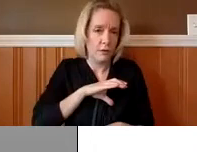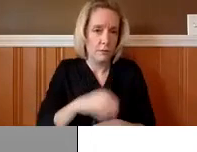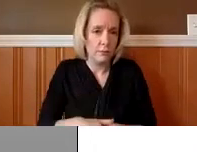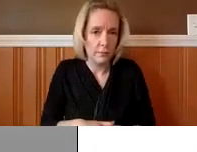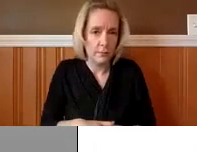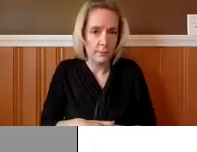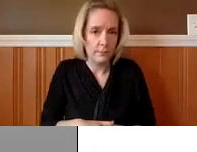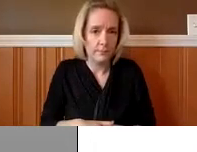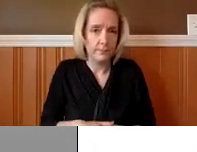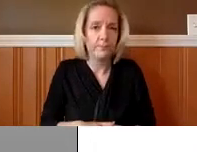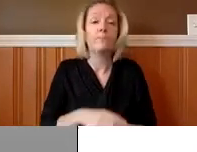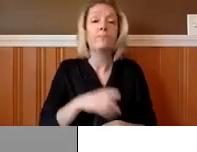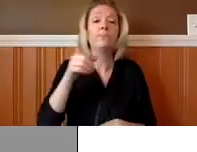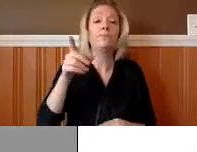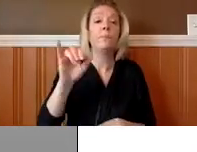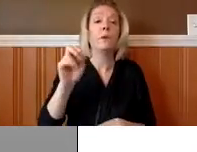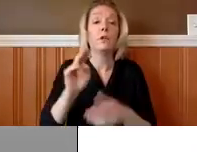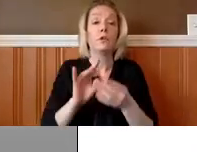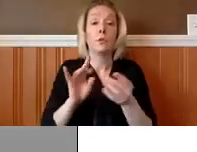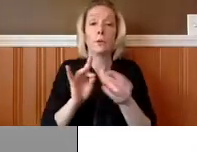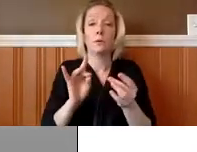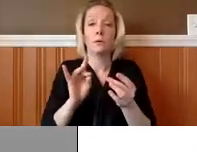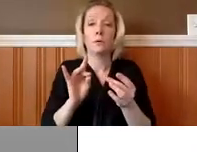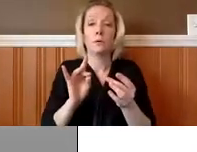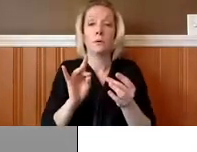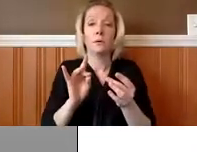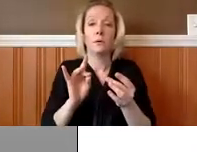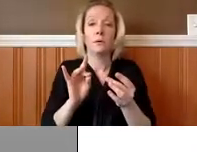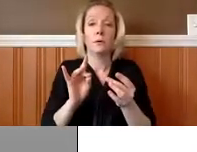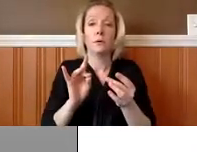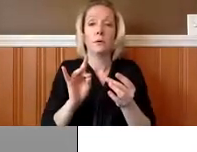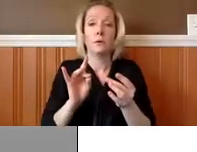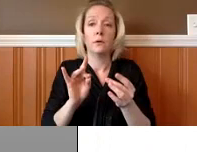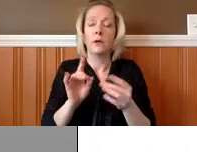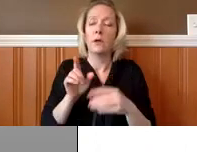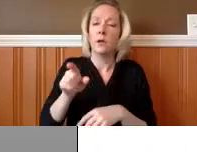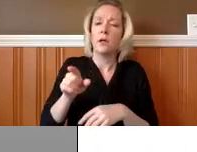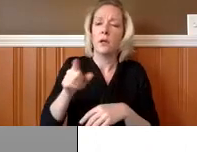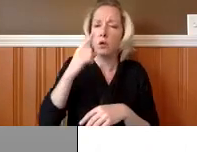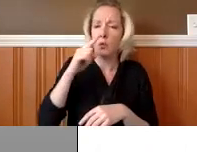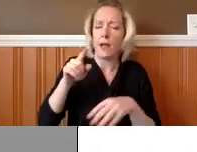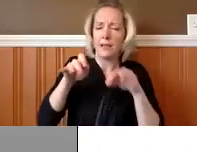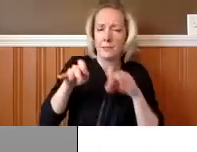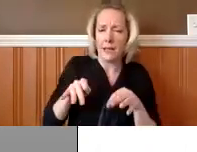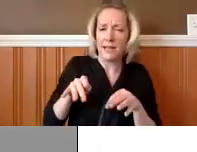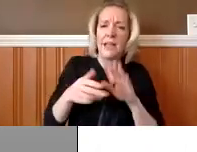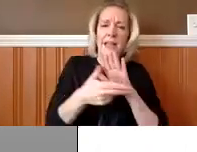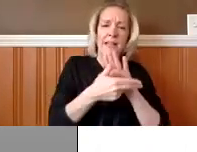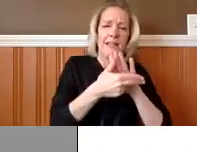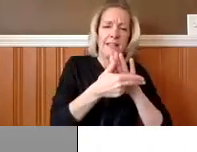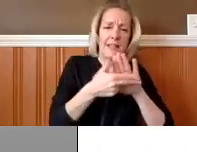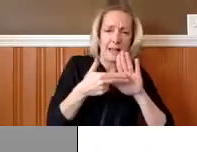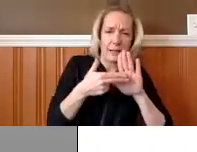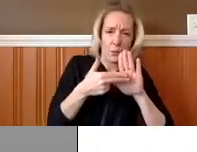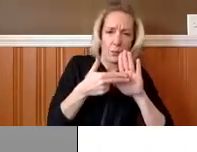So expanding on that, I believe, Anna, I don't really understand what you mean by if they are diagnosed with CVI or were not present, not